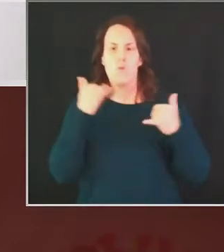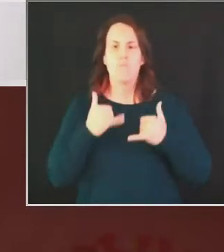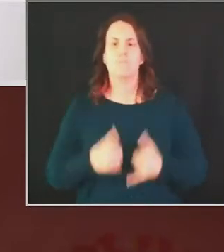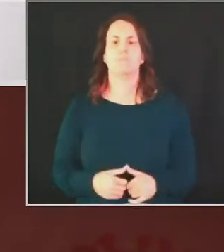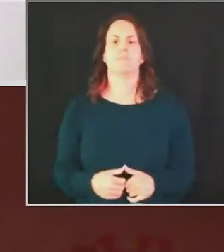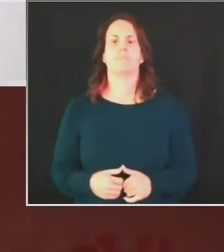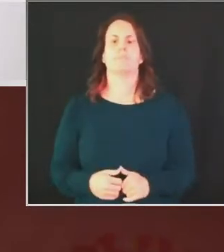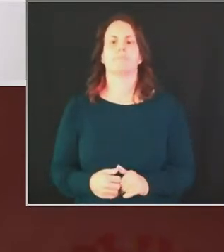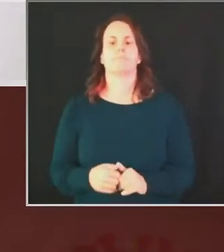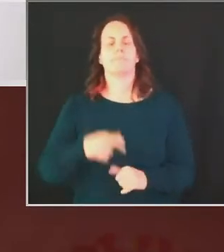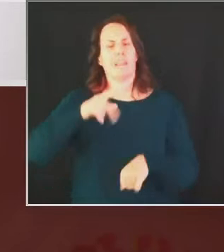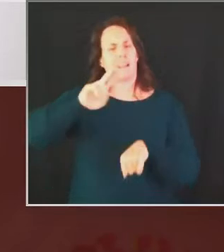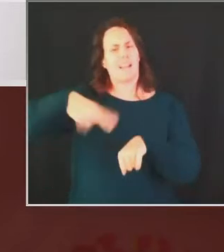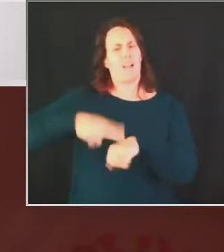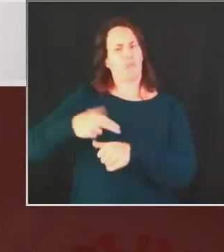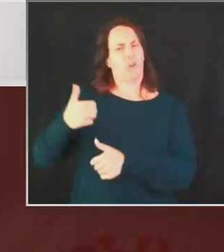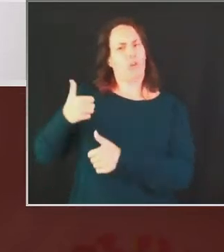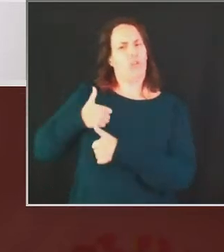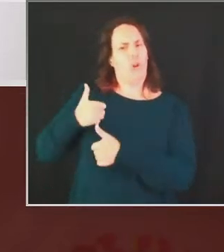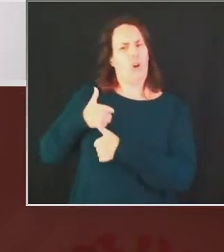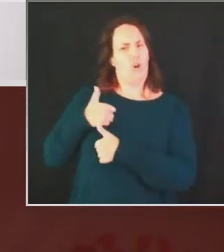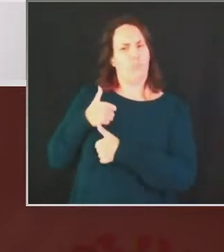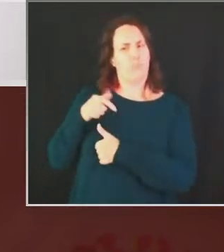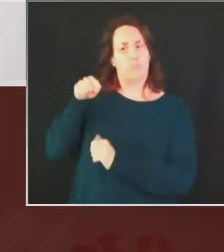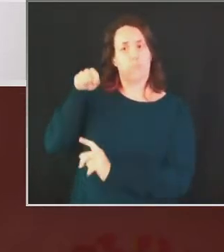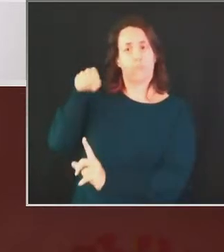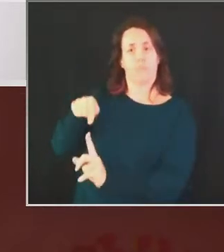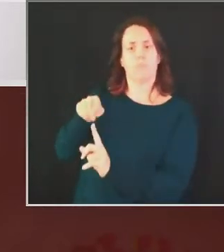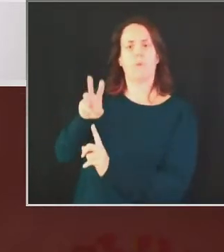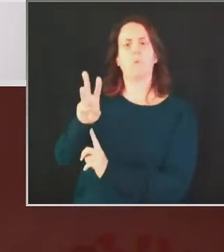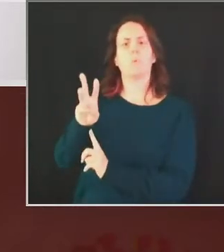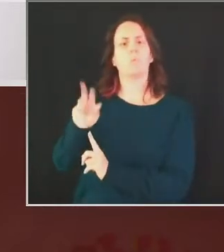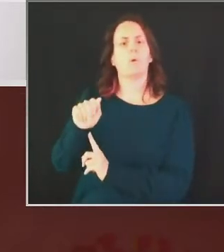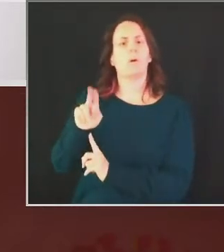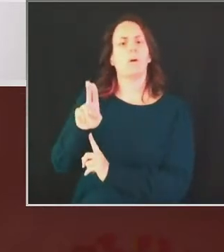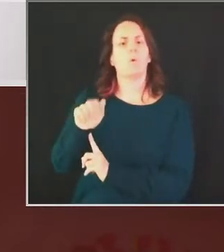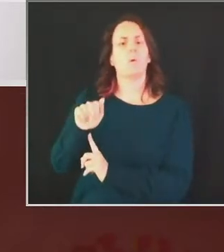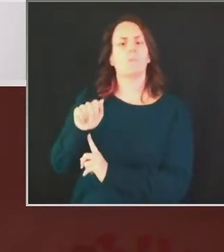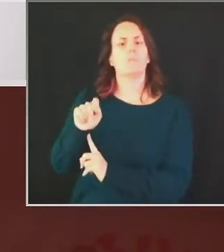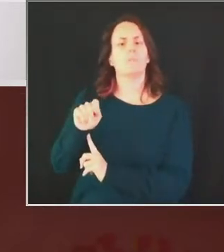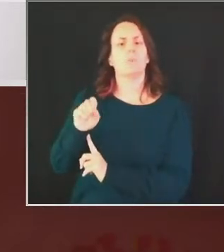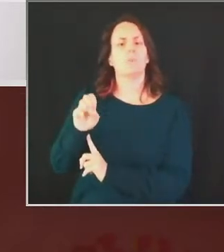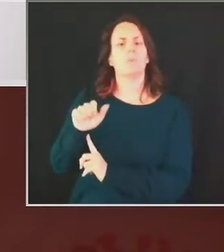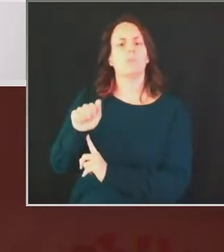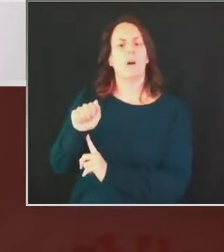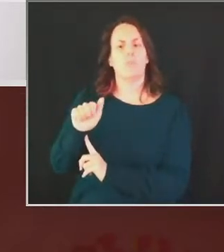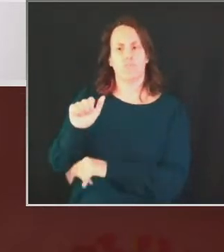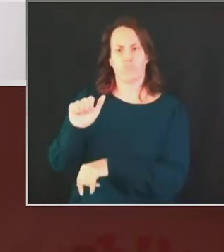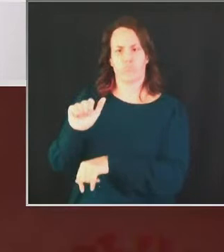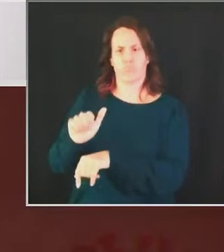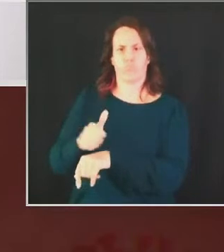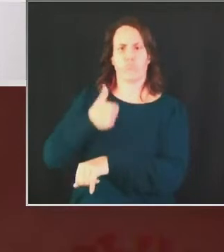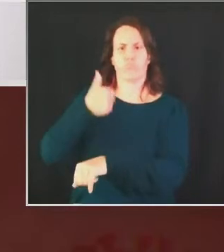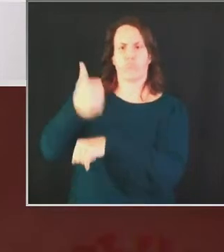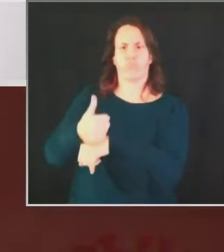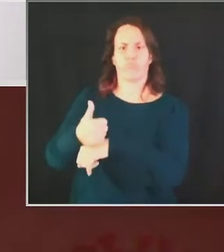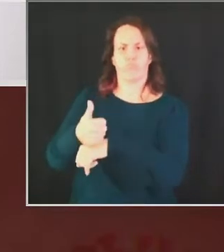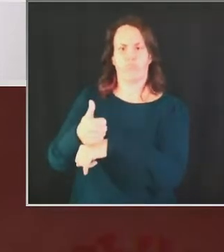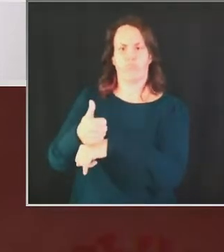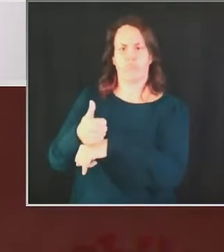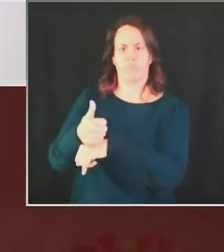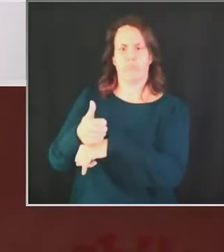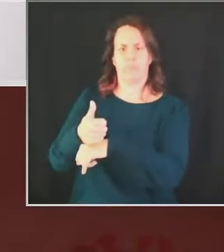that Officer Minza will not be charged? Have you heard what Chisholm's charging decision will be? I'm sorry to